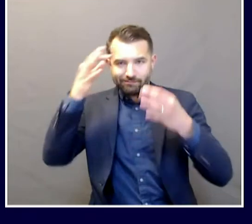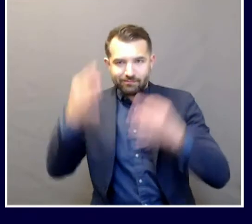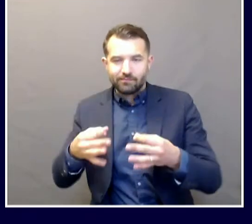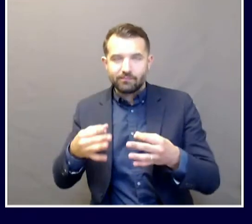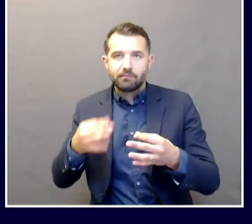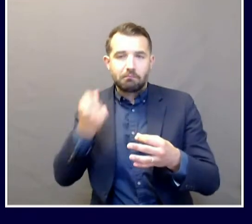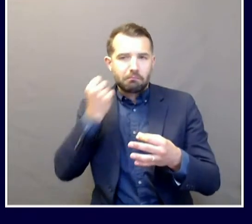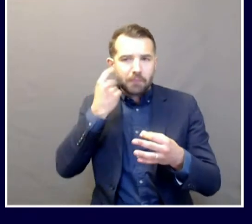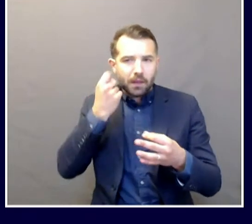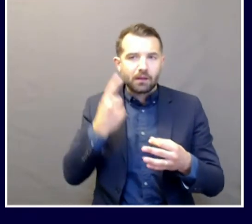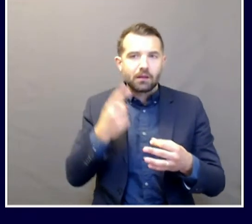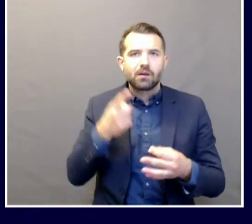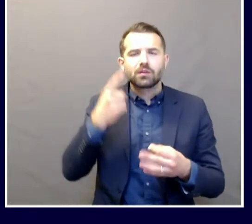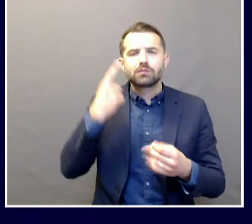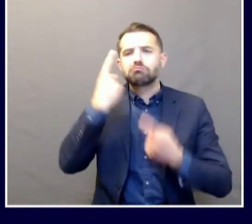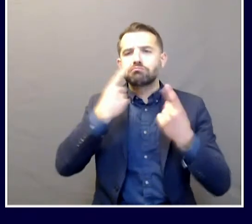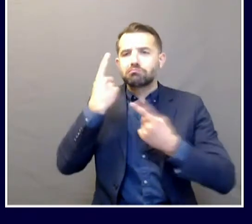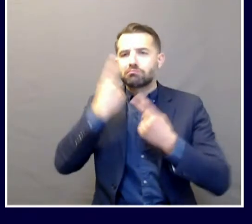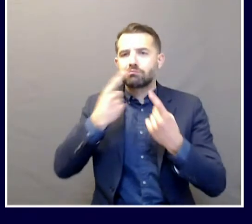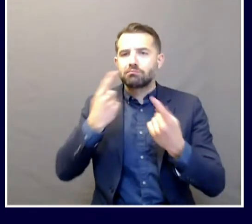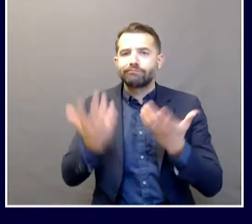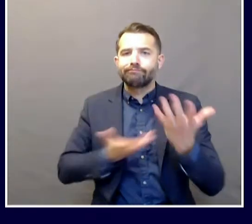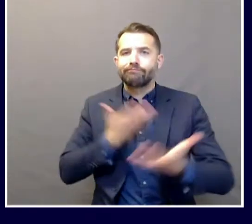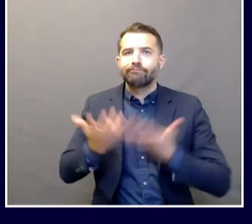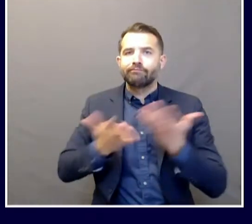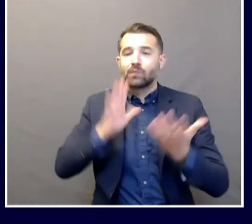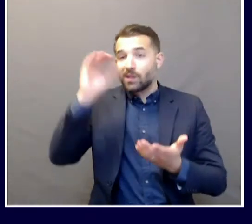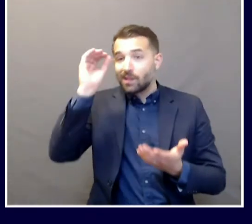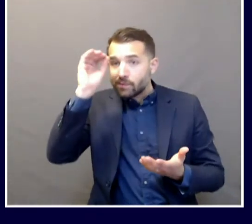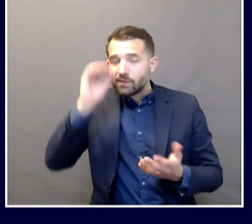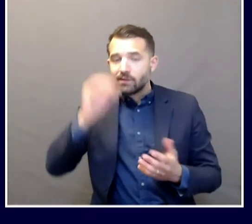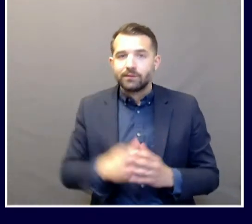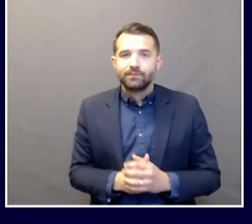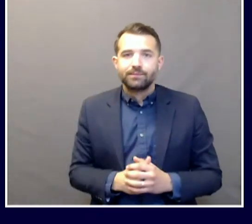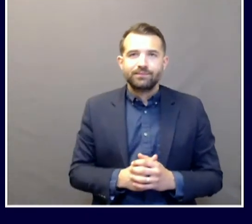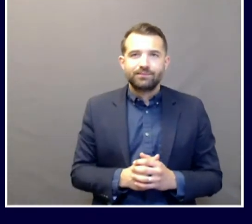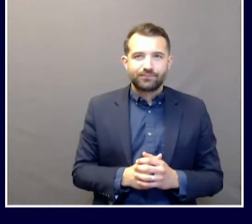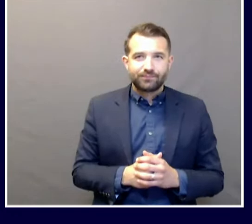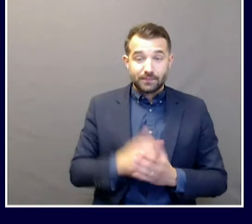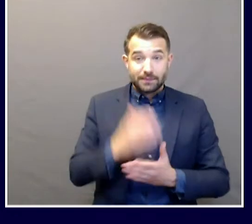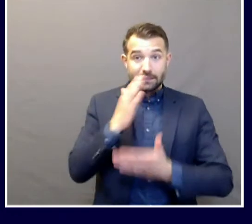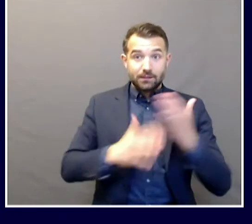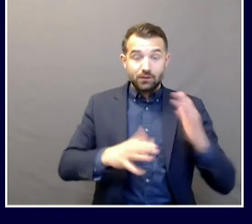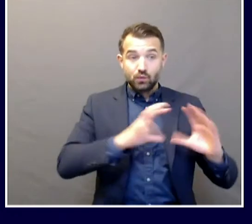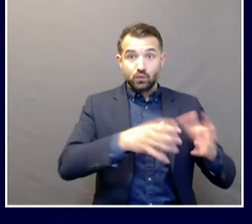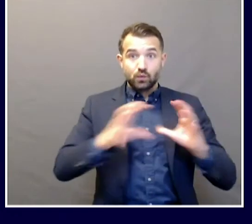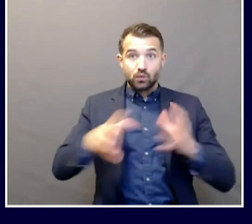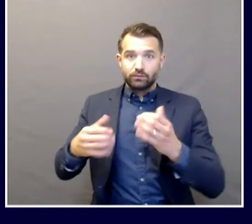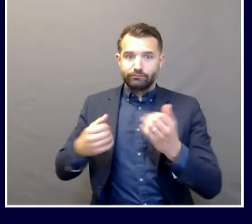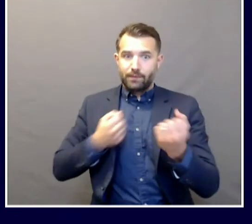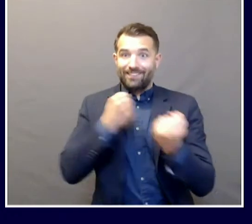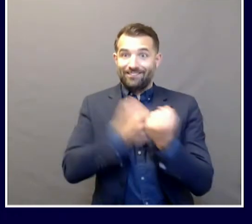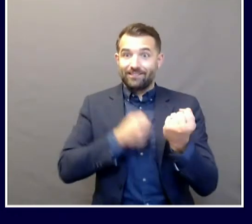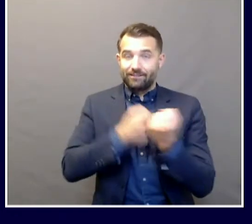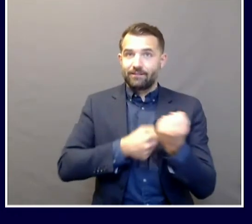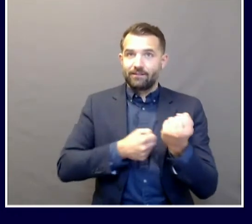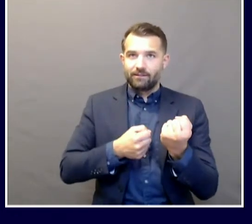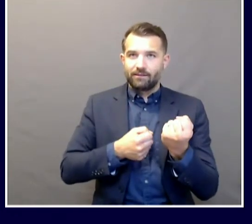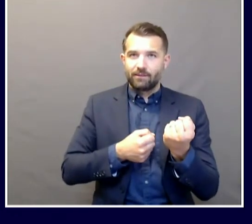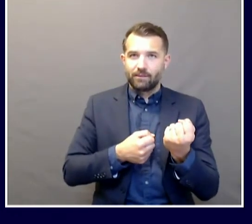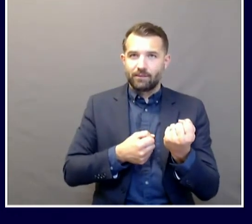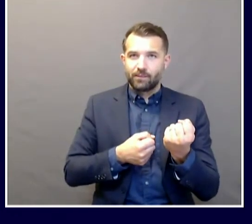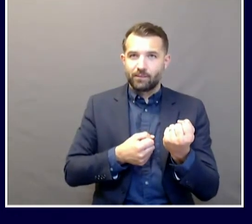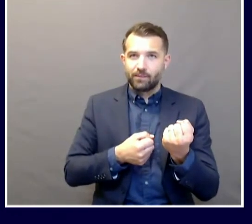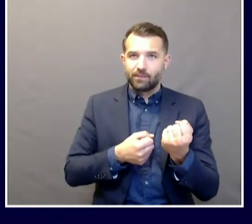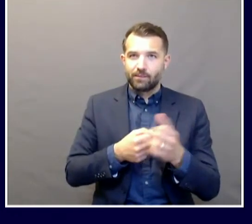push by some advocacy groups and US senators to get the Biden administration to back a temporary